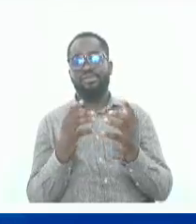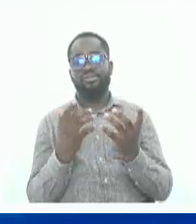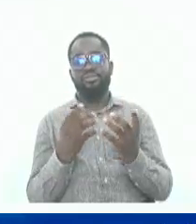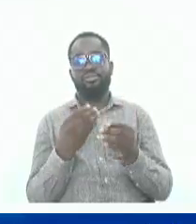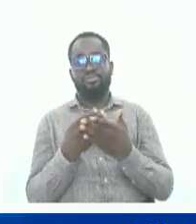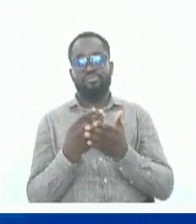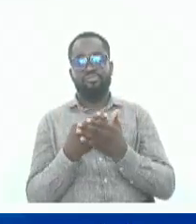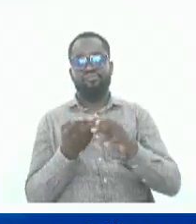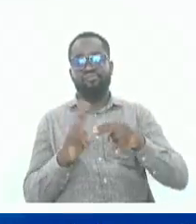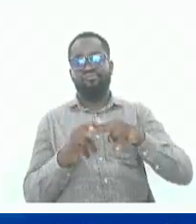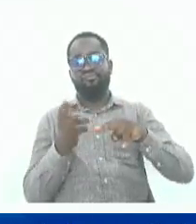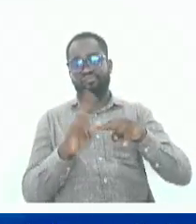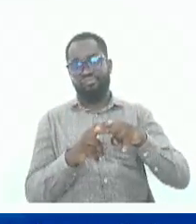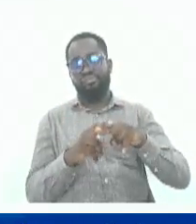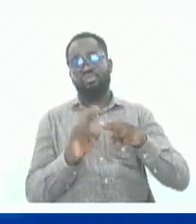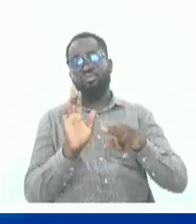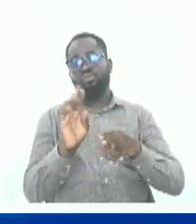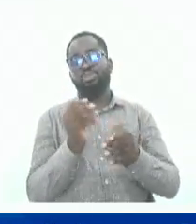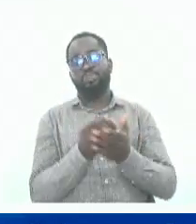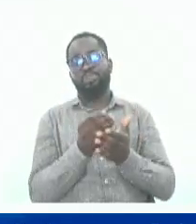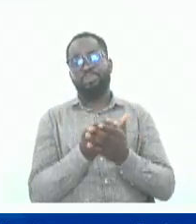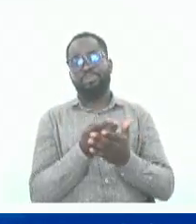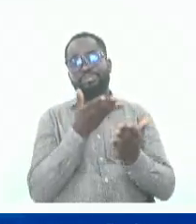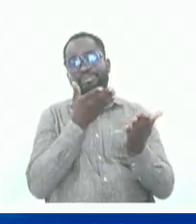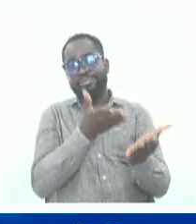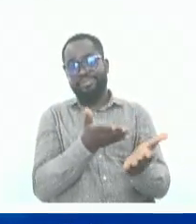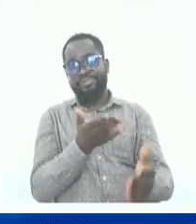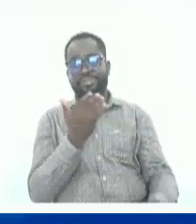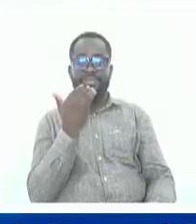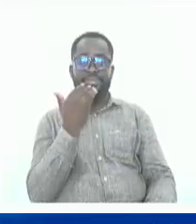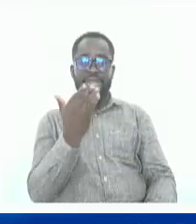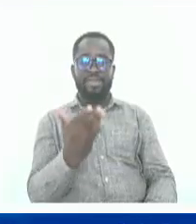appreciation in the value of their holdings. Thank you.